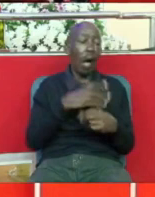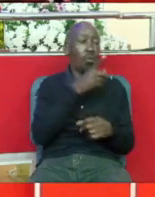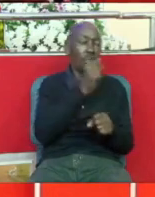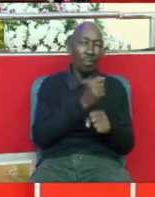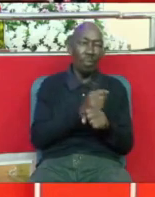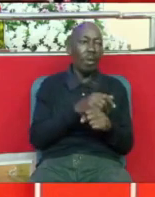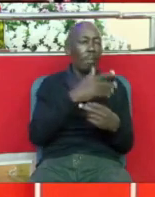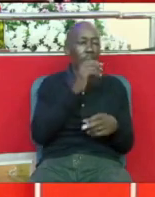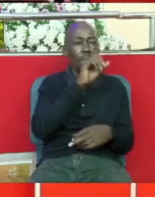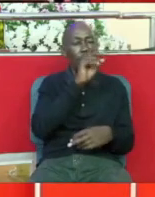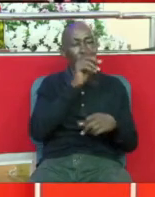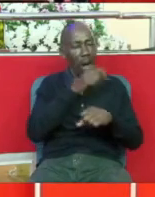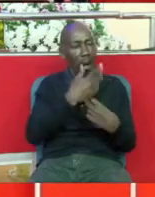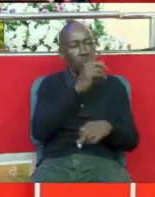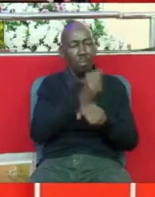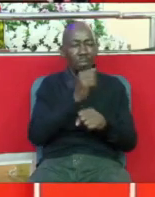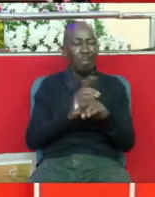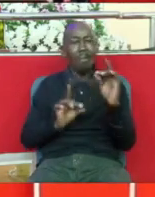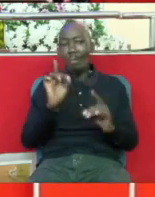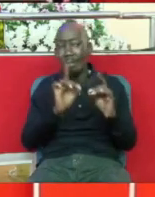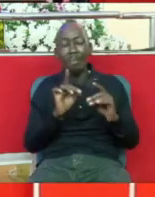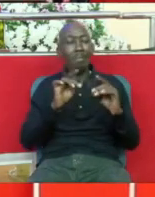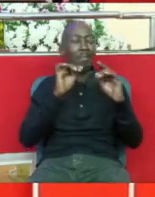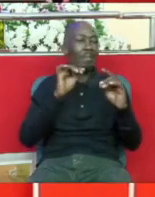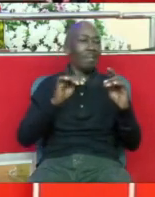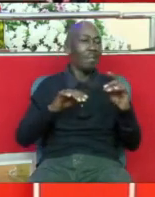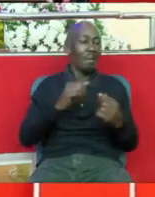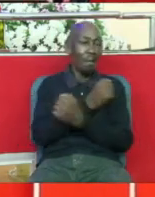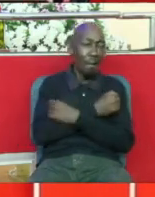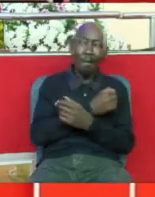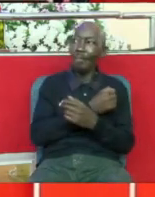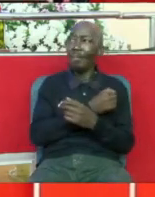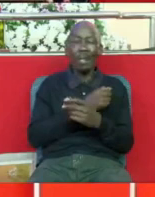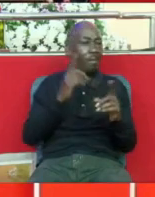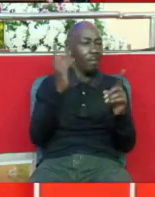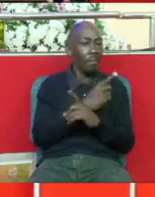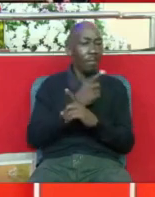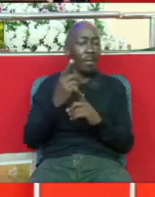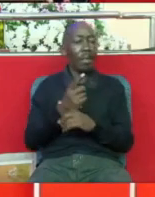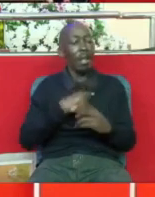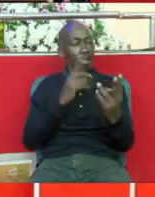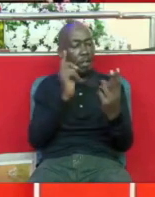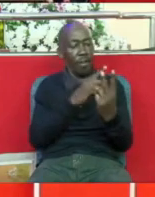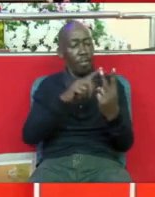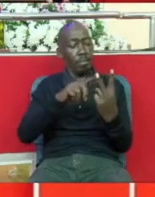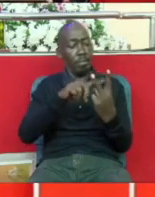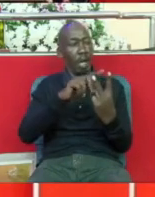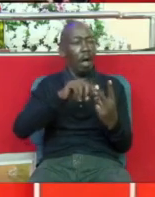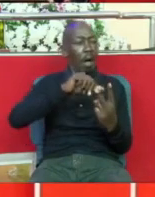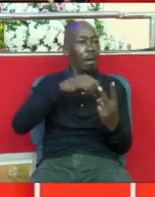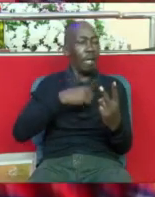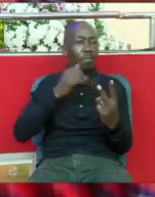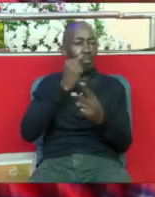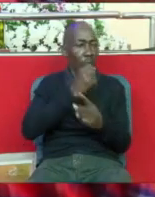Just performance. Huwa ni sarakasi. Brethren. Wapendwa. There's a difference between performance and anointing. Kuna